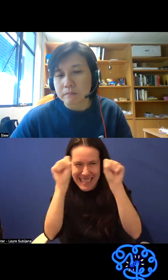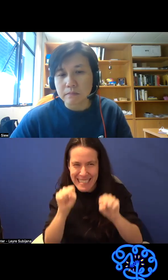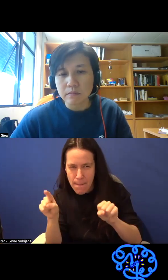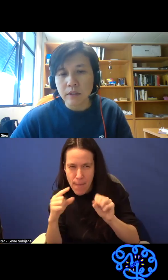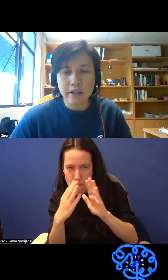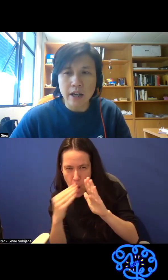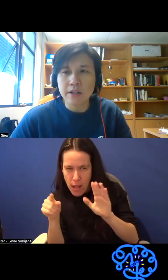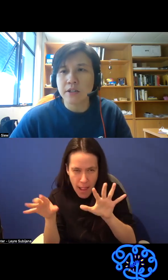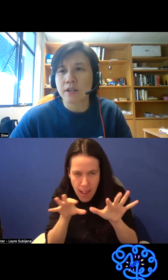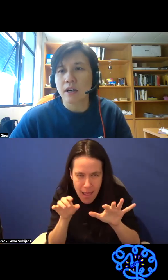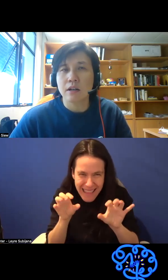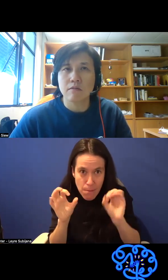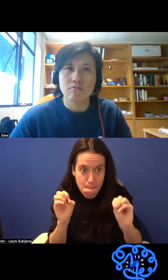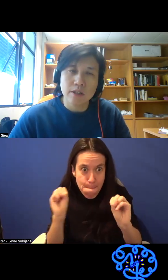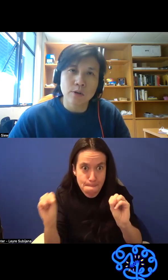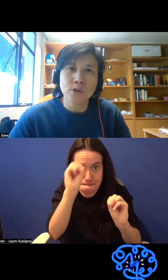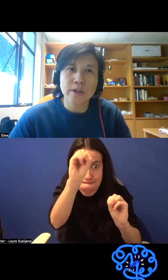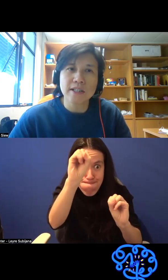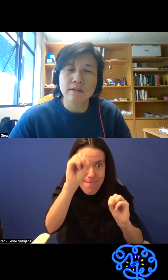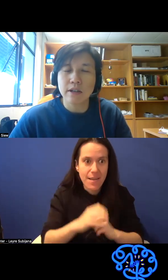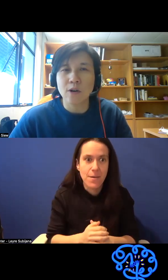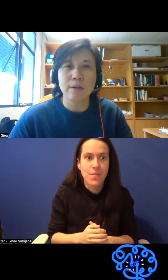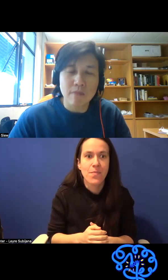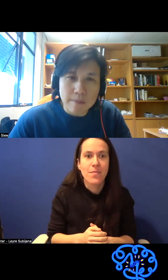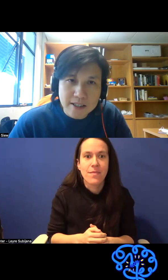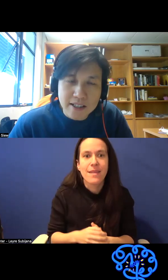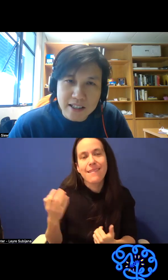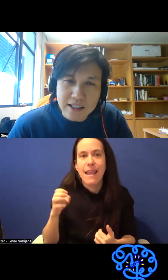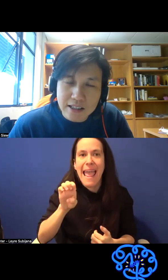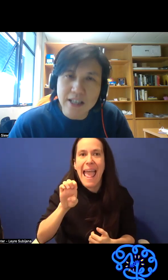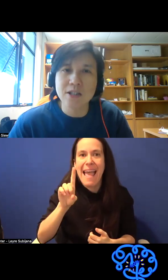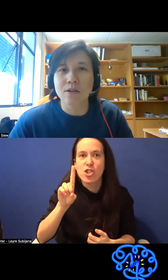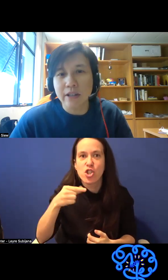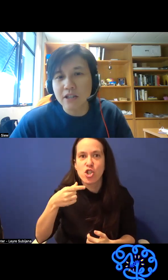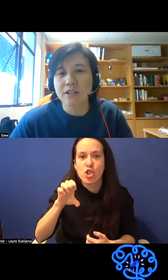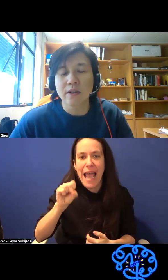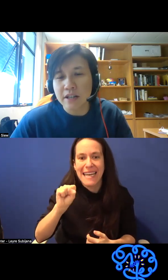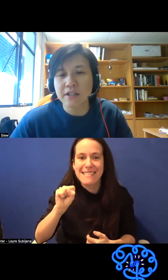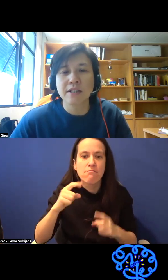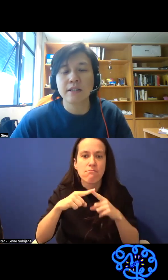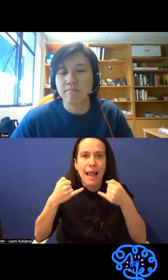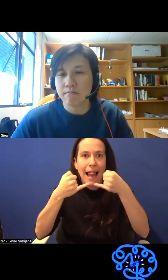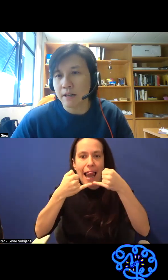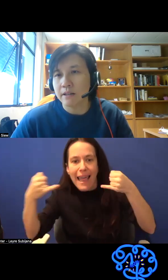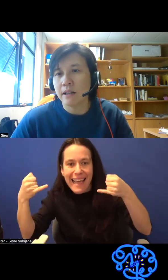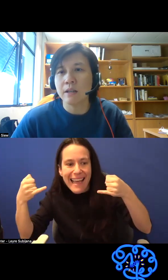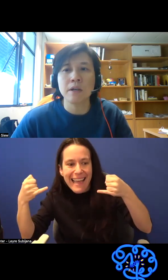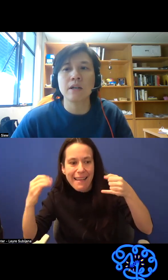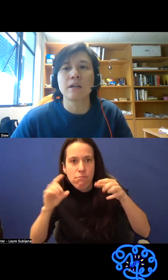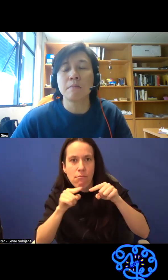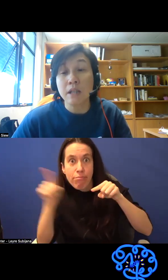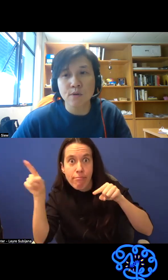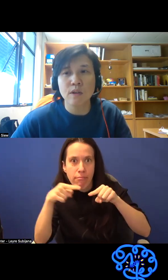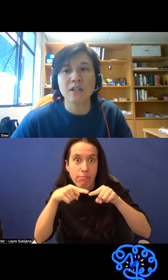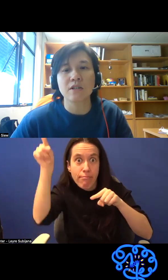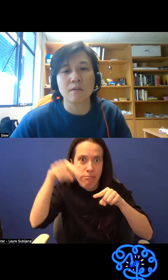Um, and the edges, they're also known as, you can call them, I might say, links or connections or edges, but they depict